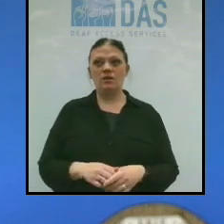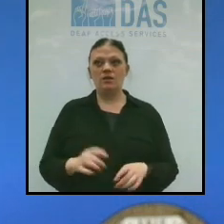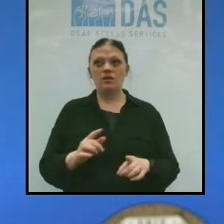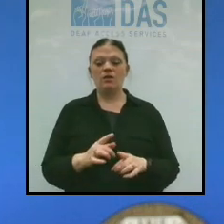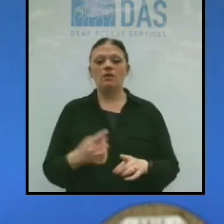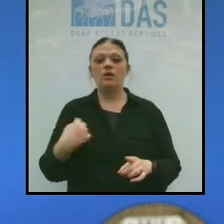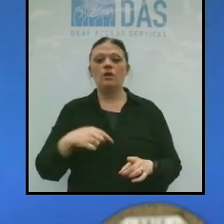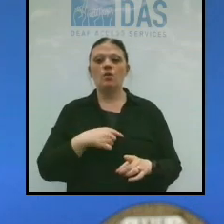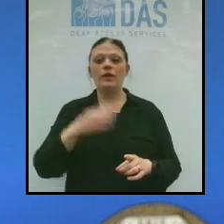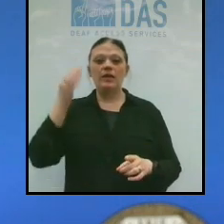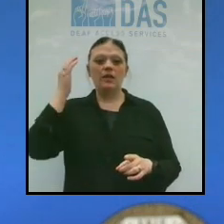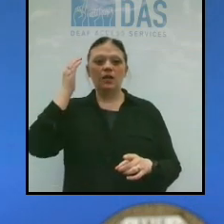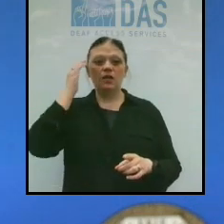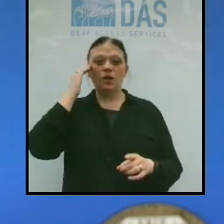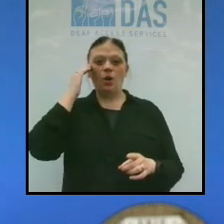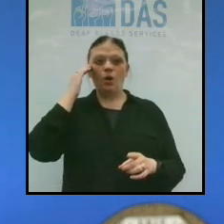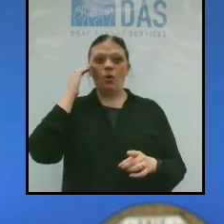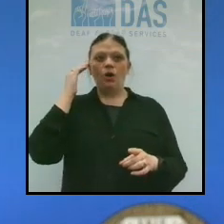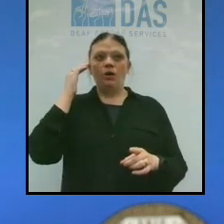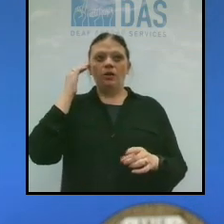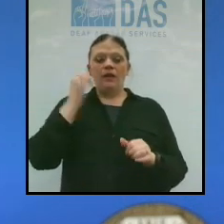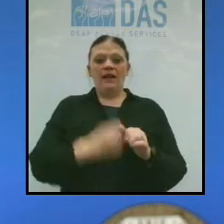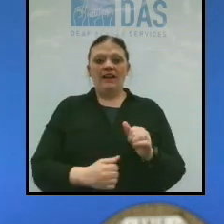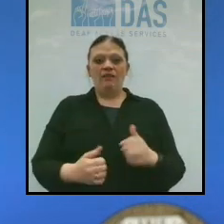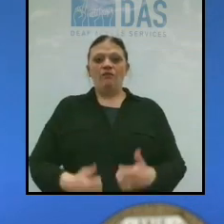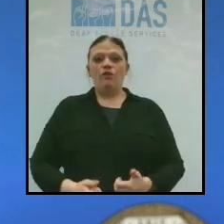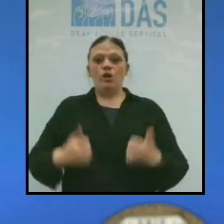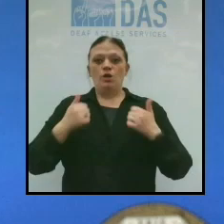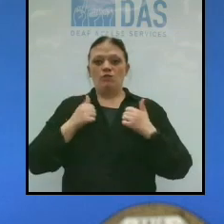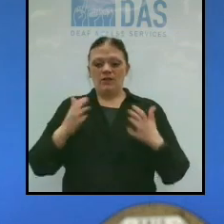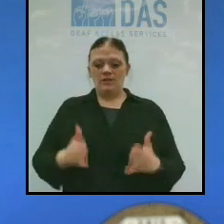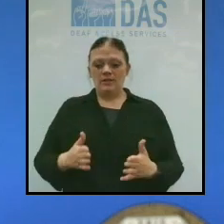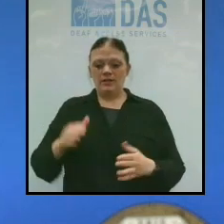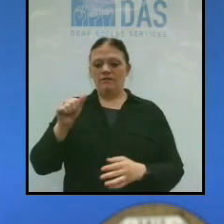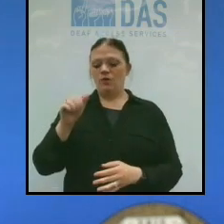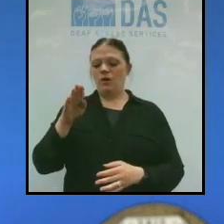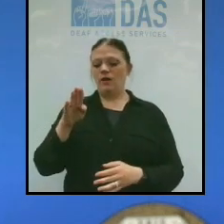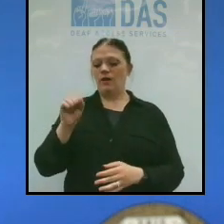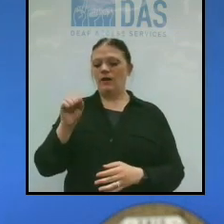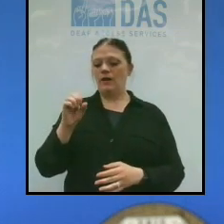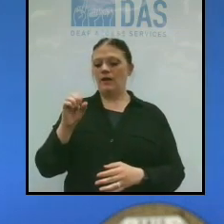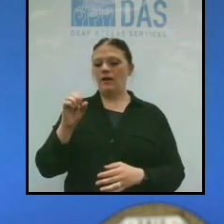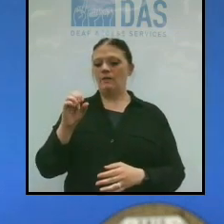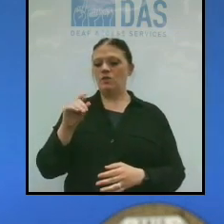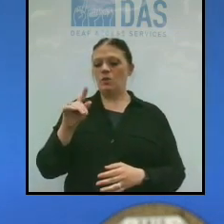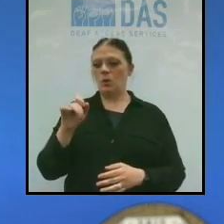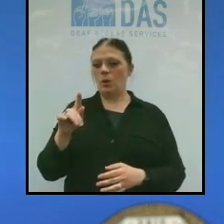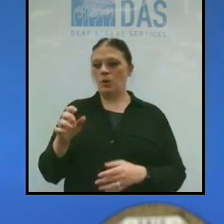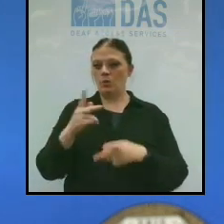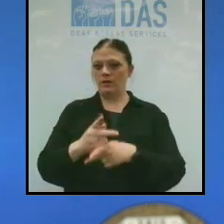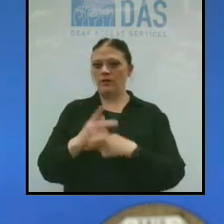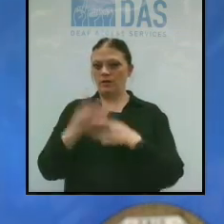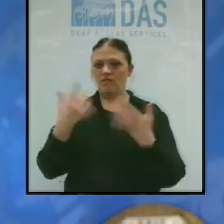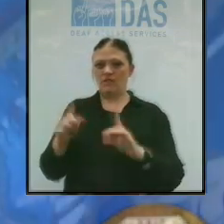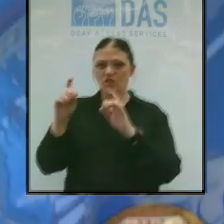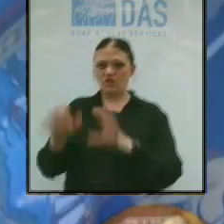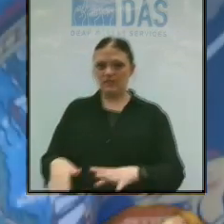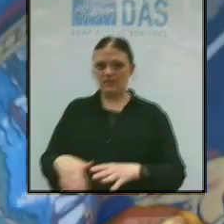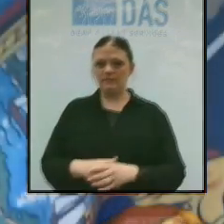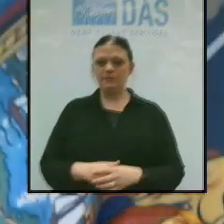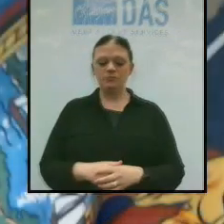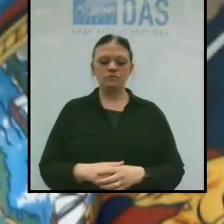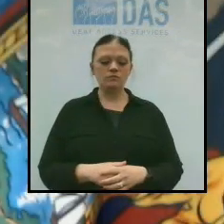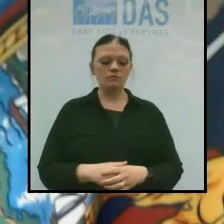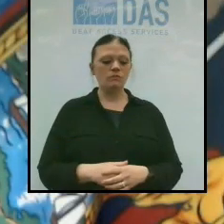but we do know that, every resident at the Absolute Care in Aurora has been tested. Right, so the